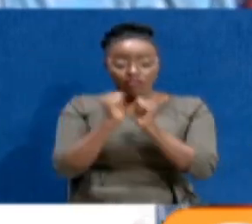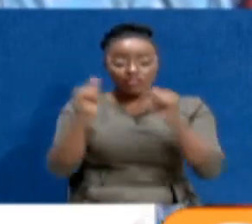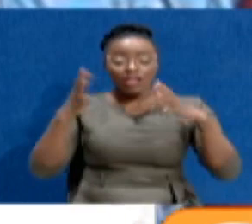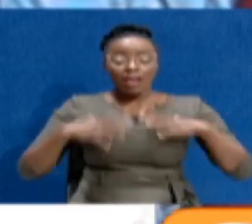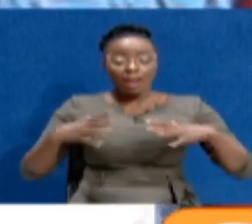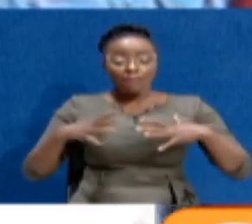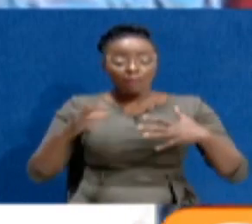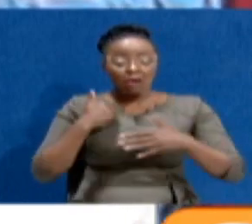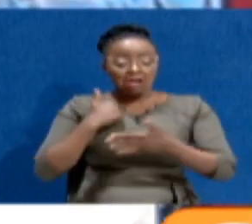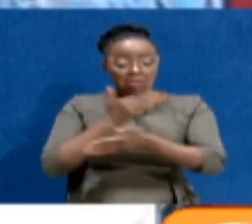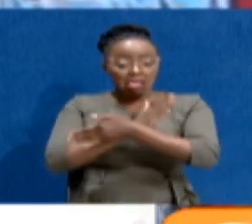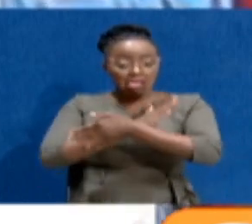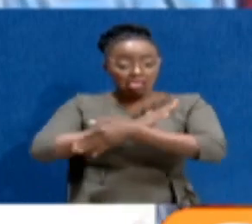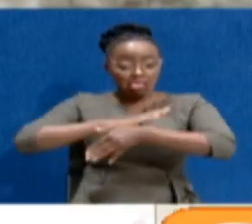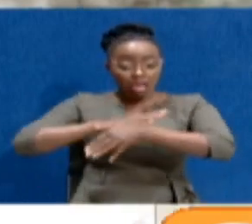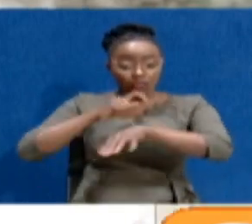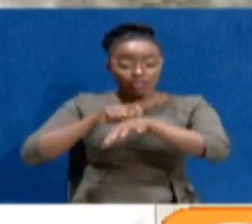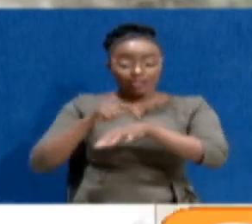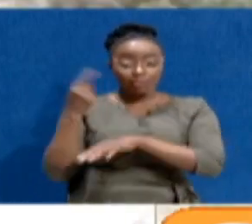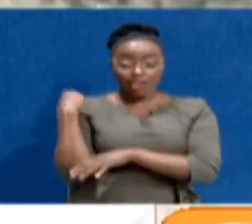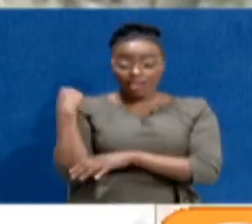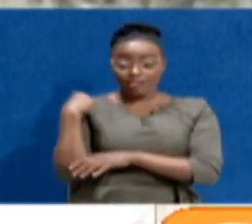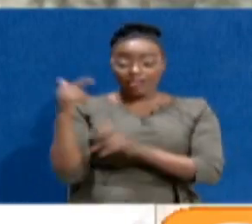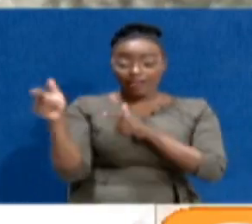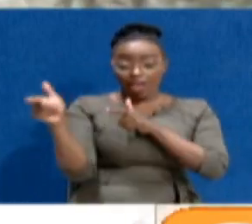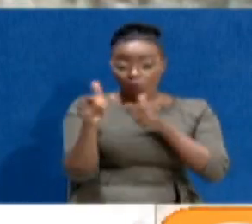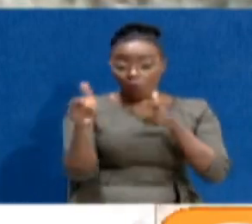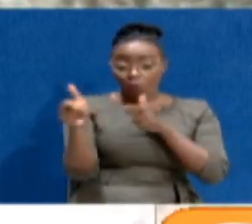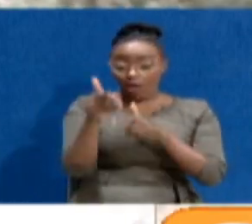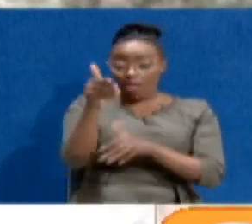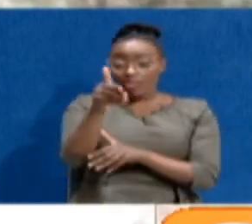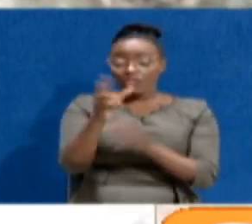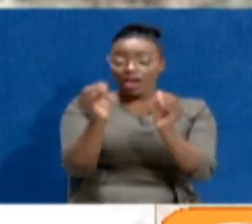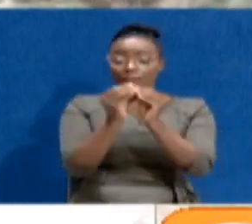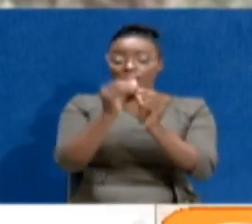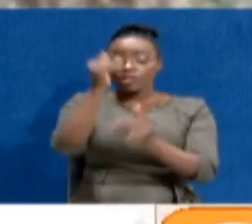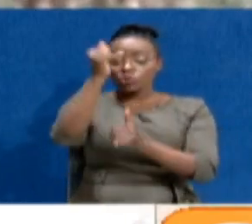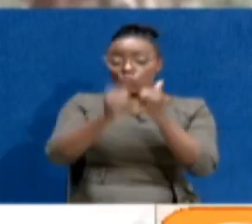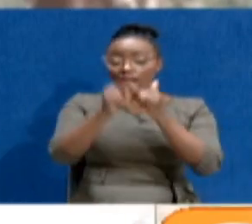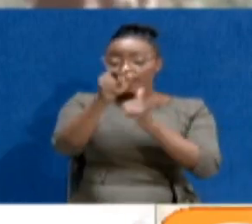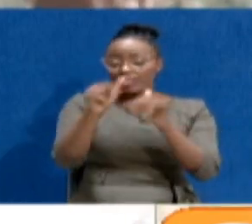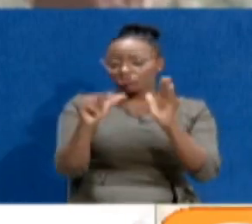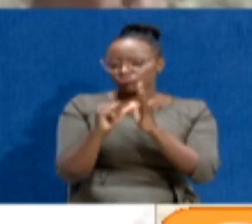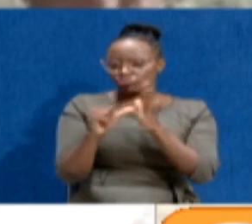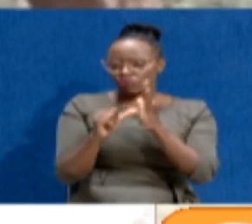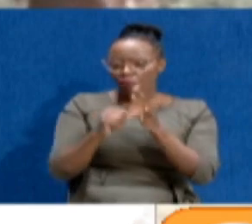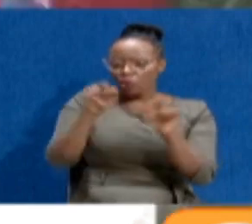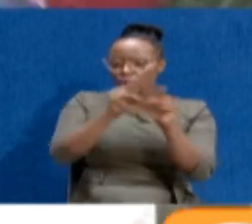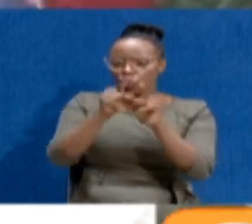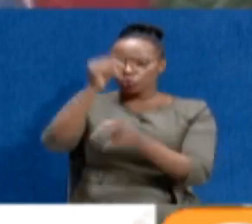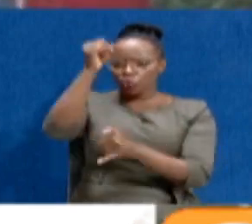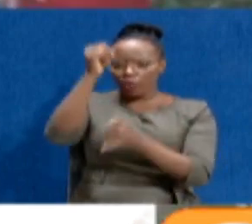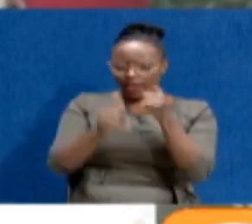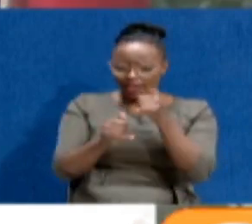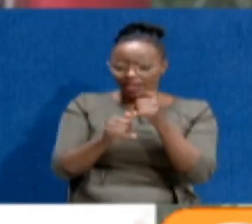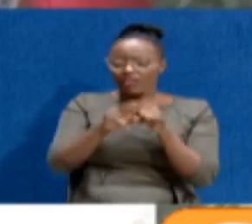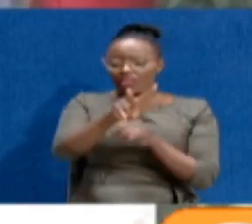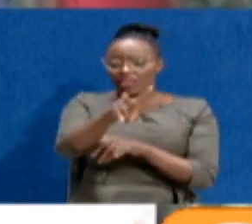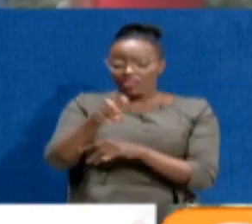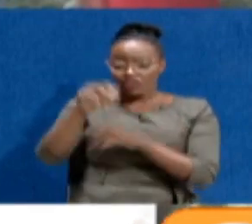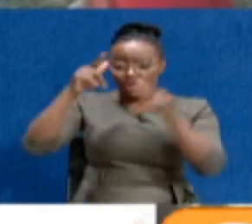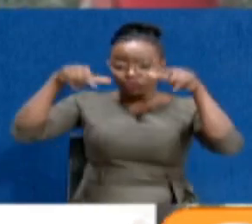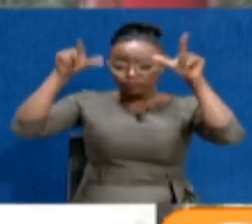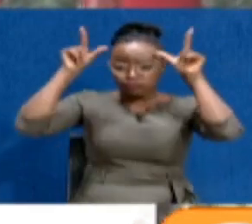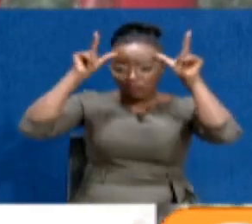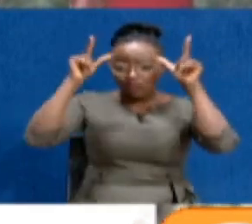15 people are reported to have been injured during yesterday's clash. A meeting to end the squabbles as well as bring to an end the cattle theft